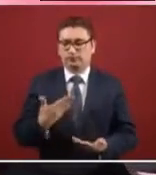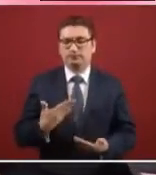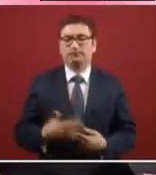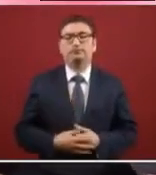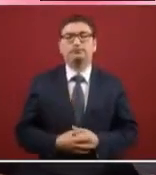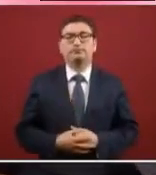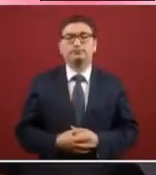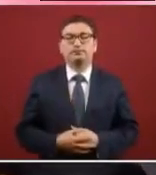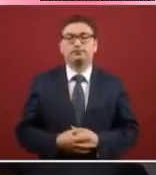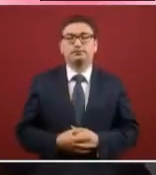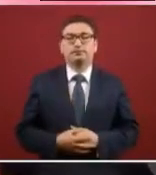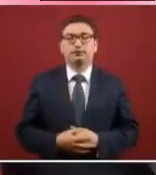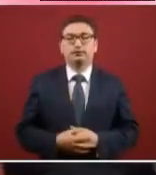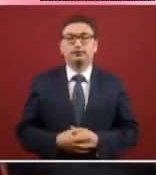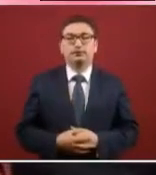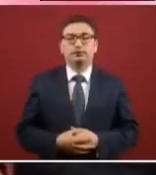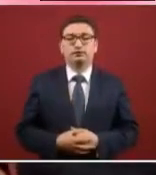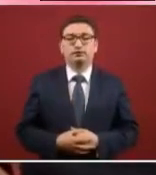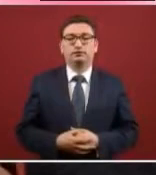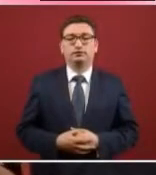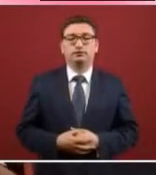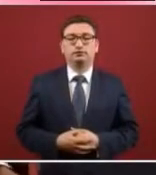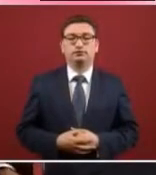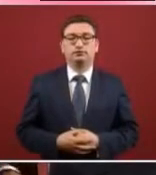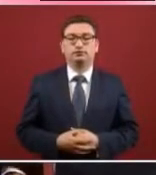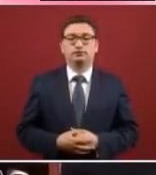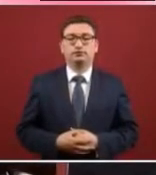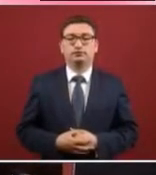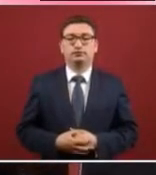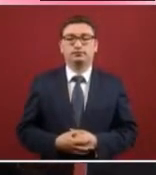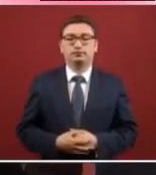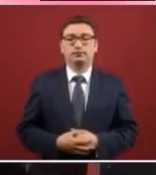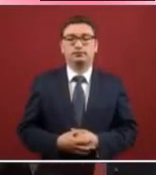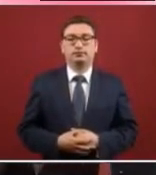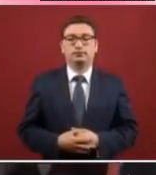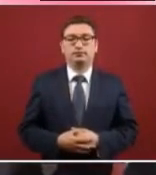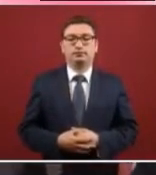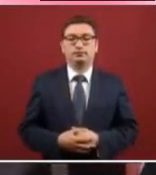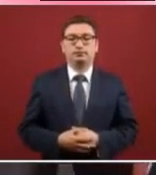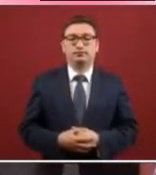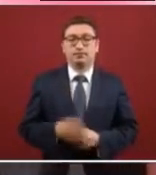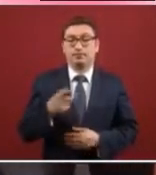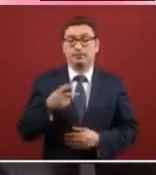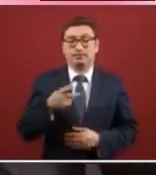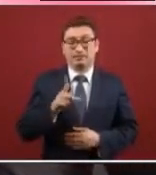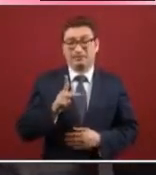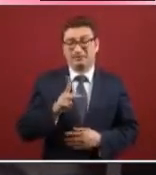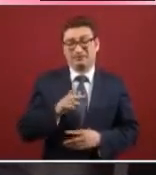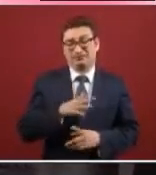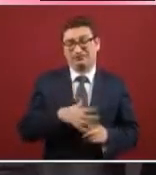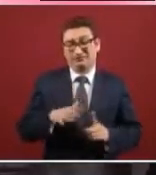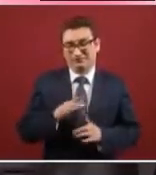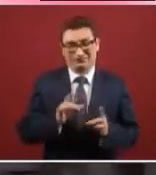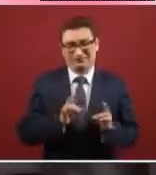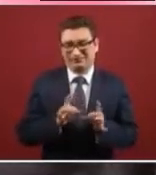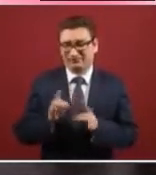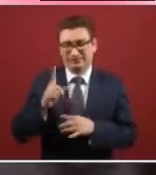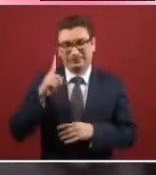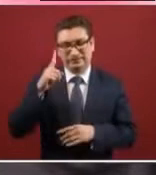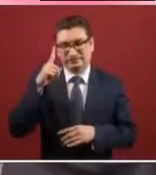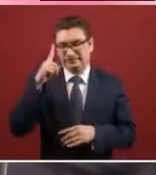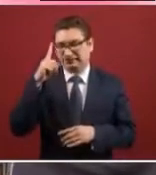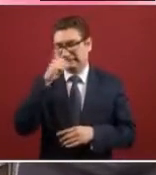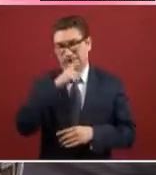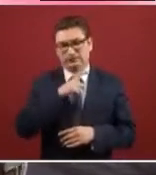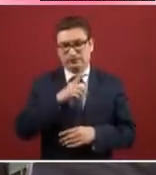time. Pero fue, but it was una situación complicada, that was very complicated y and